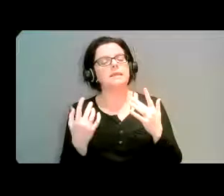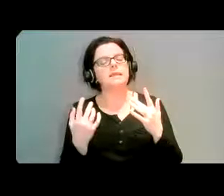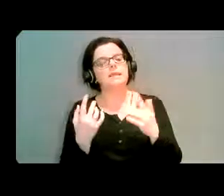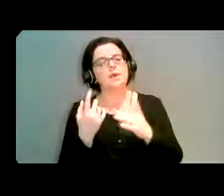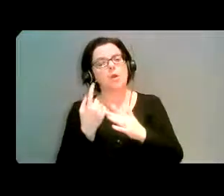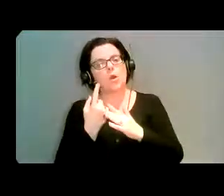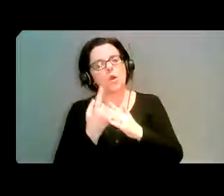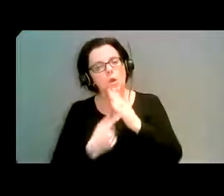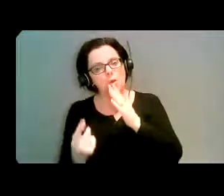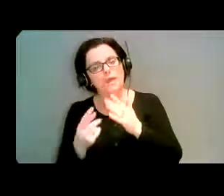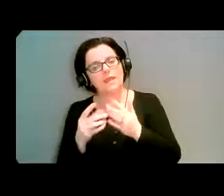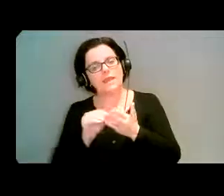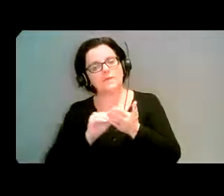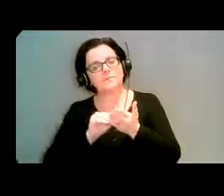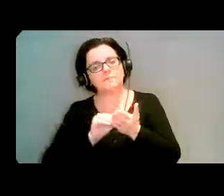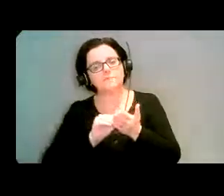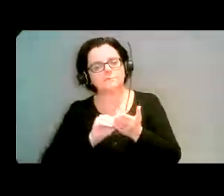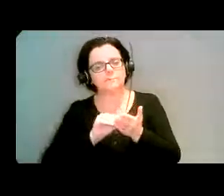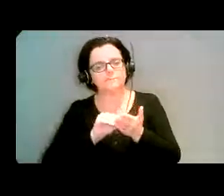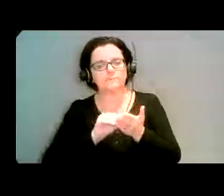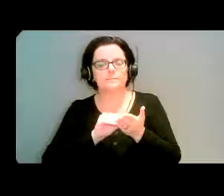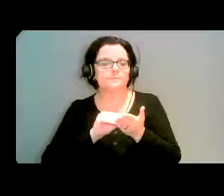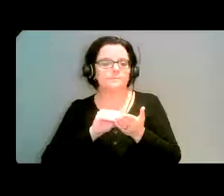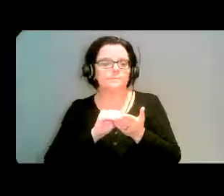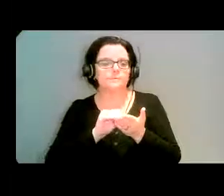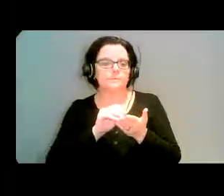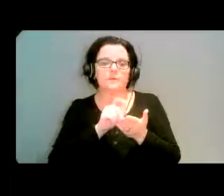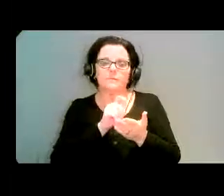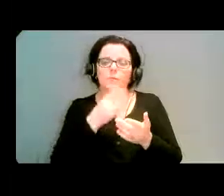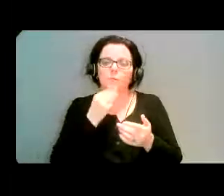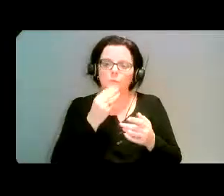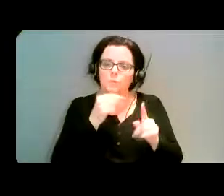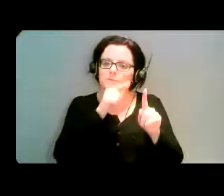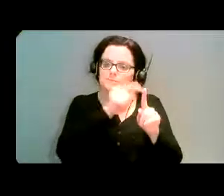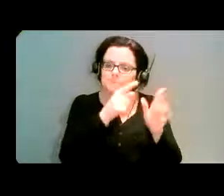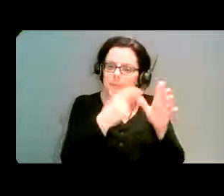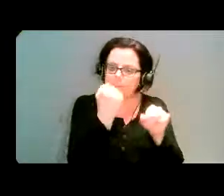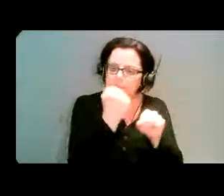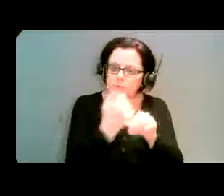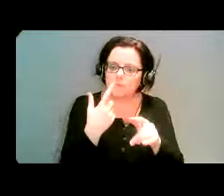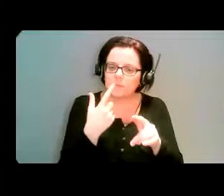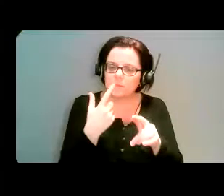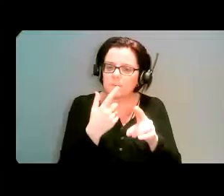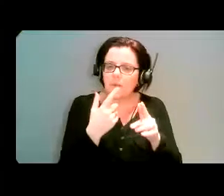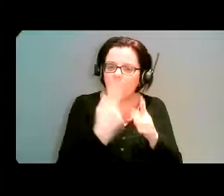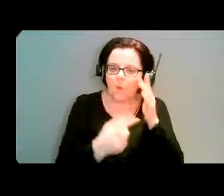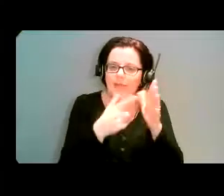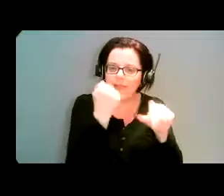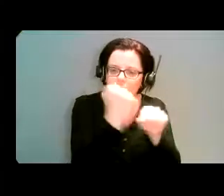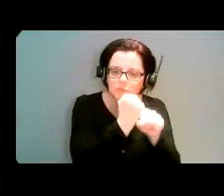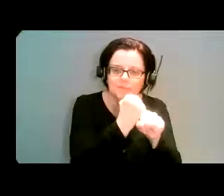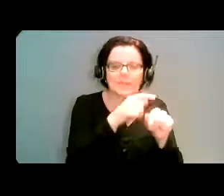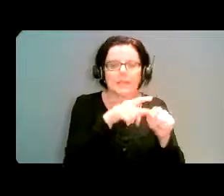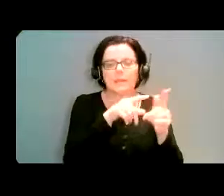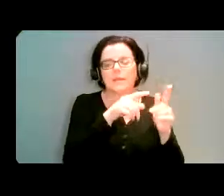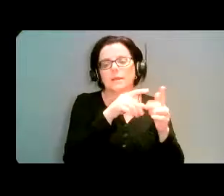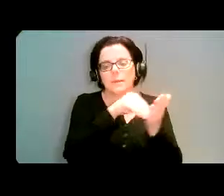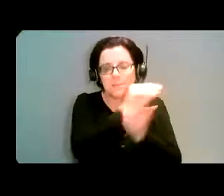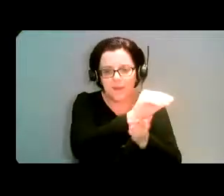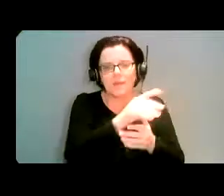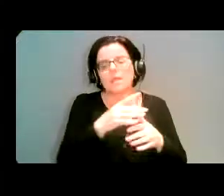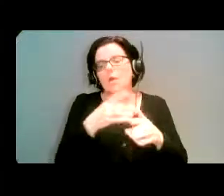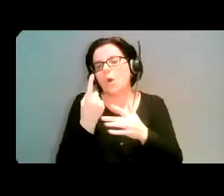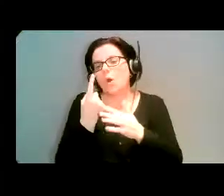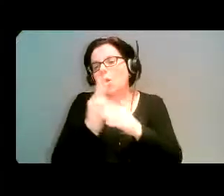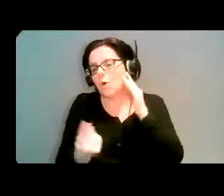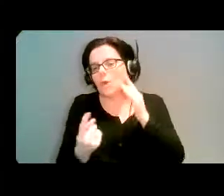support as like from the agency or from personal assistance, but we're not going to fund you going to